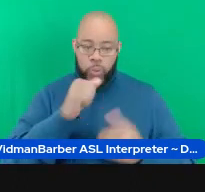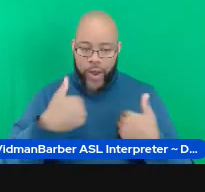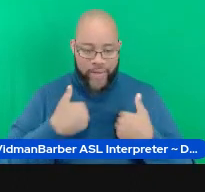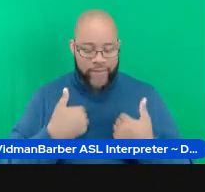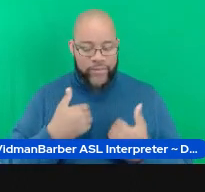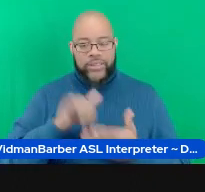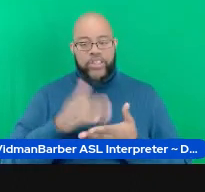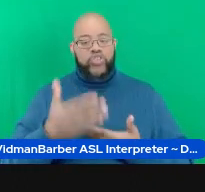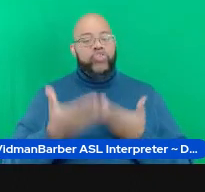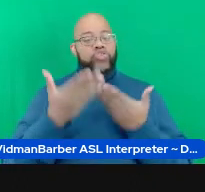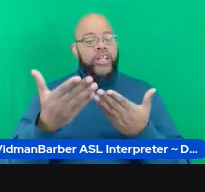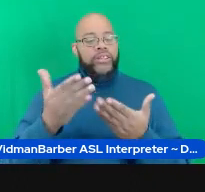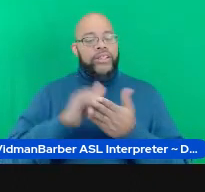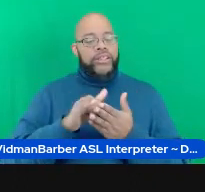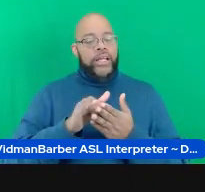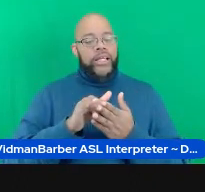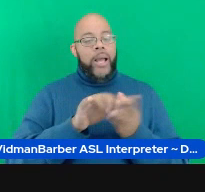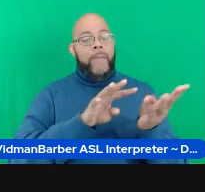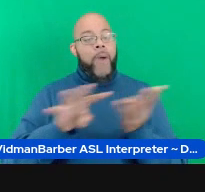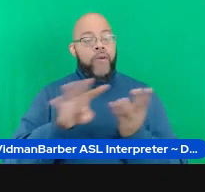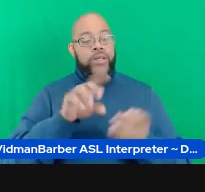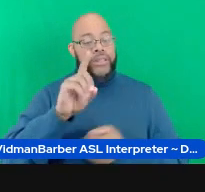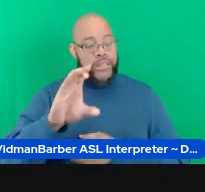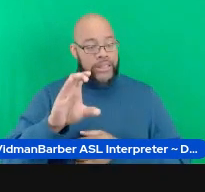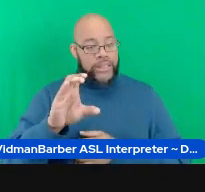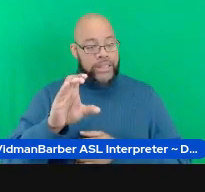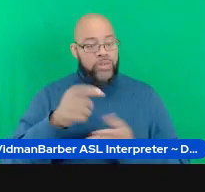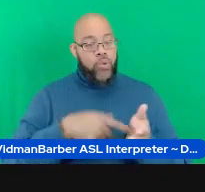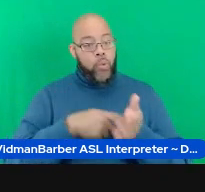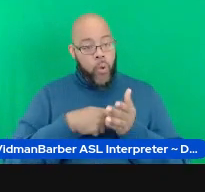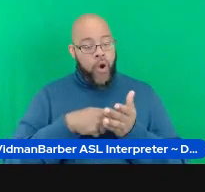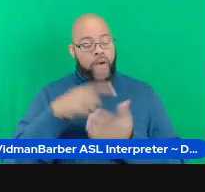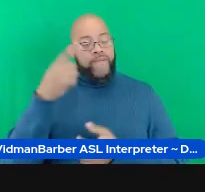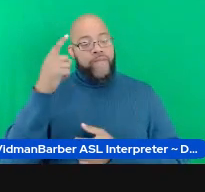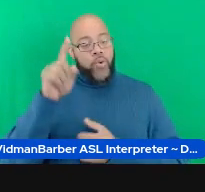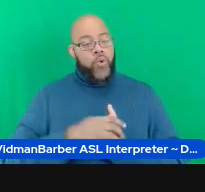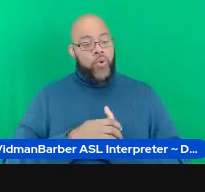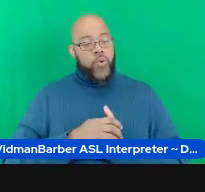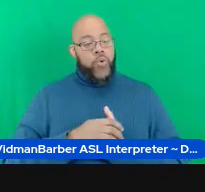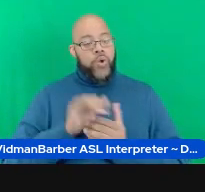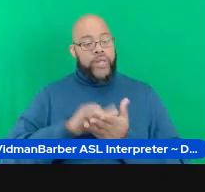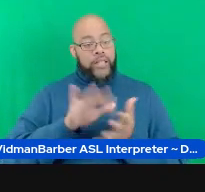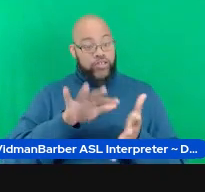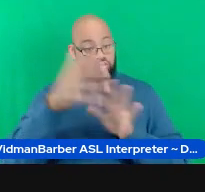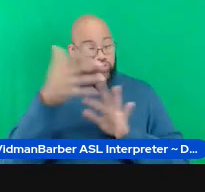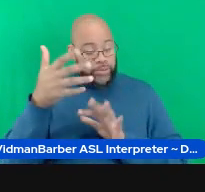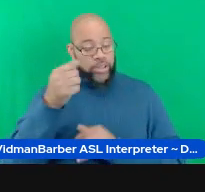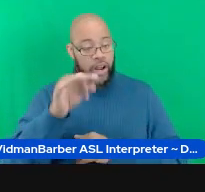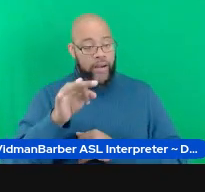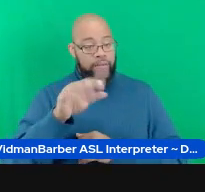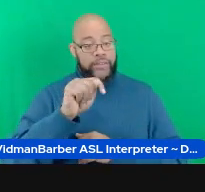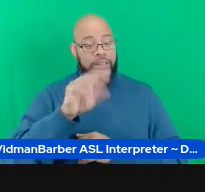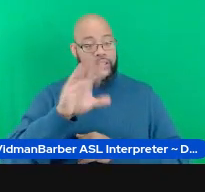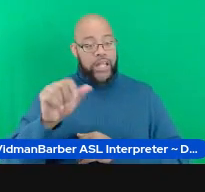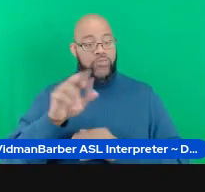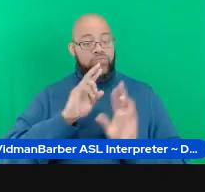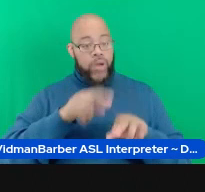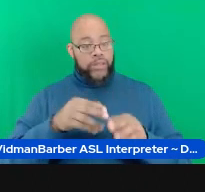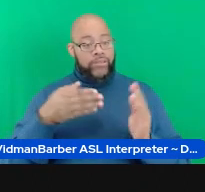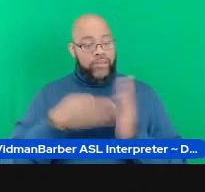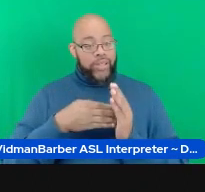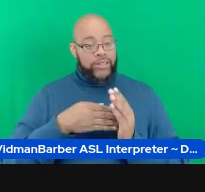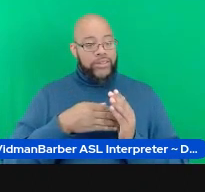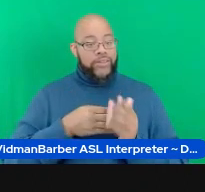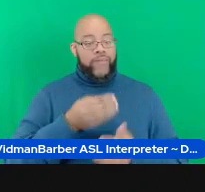suggesting that migratory DCs are required for this disruption of T cell response against